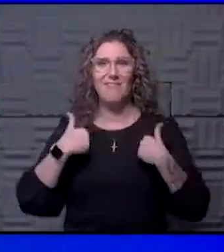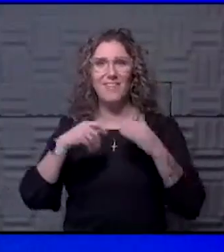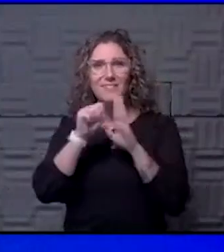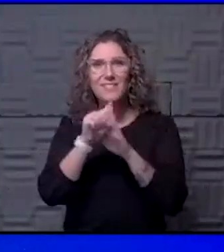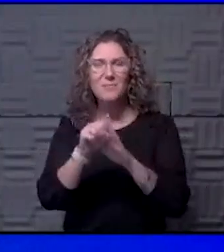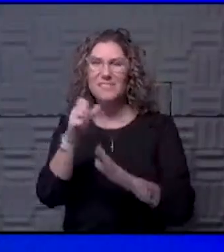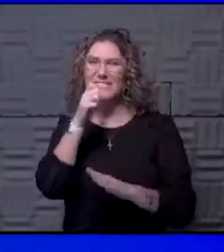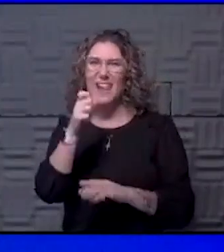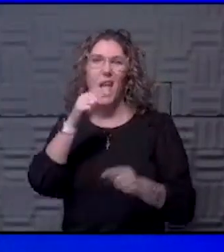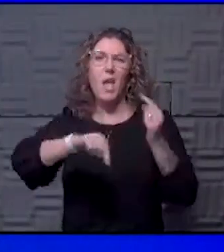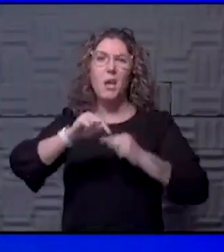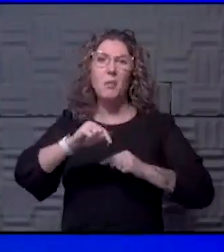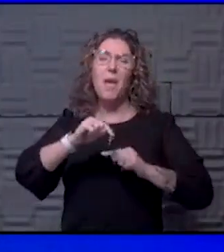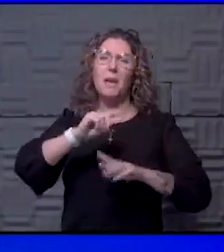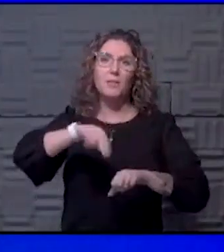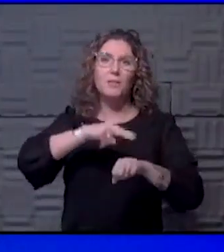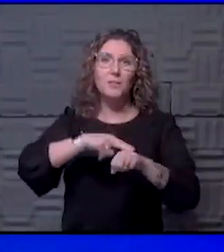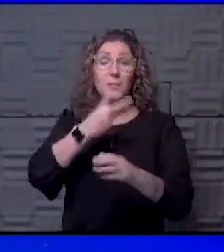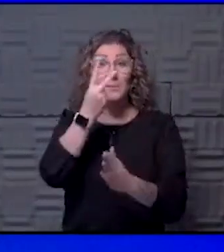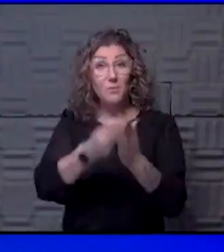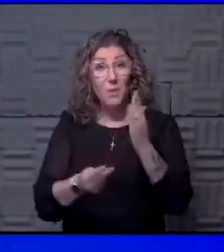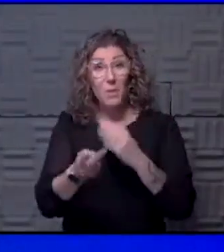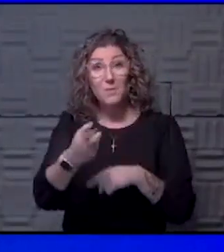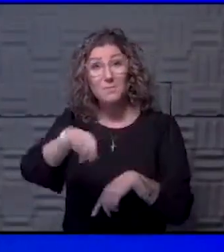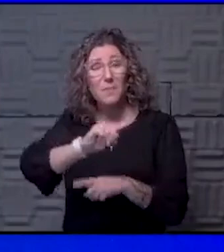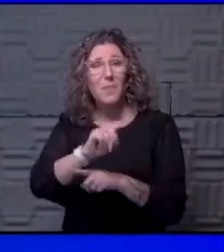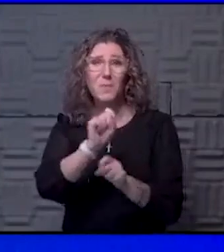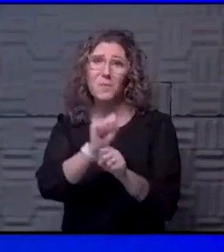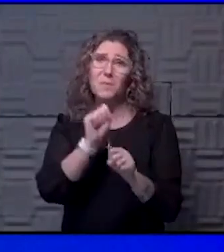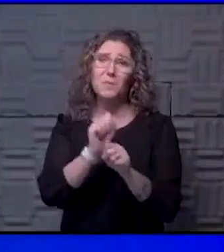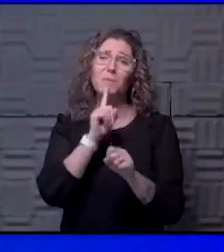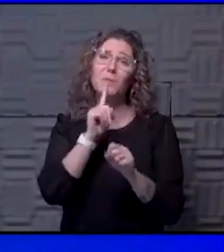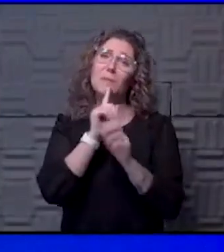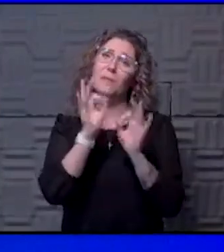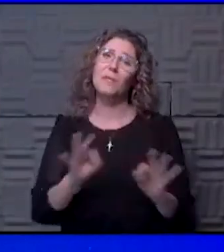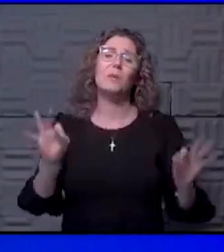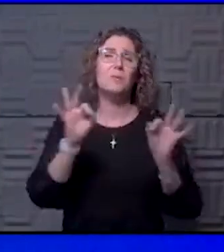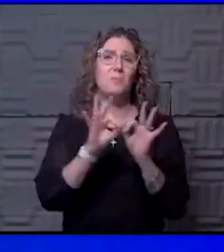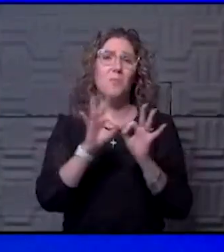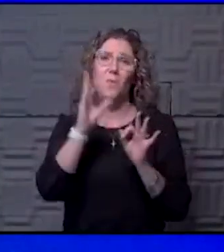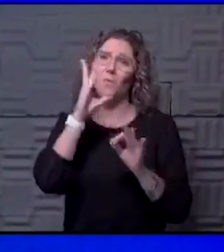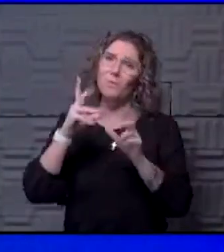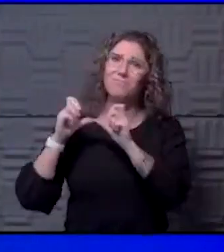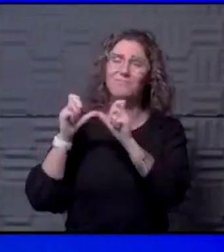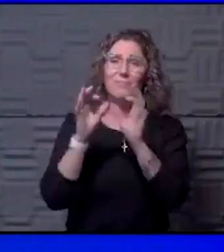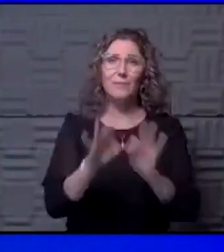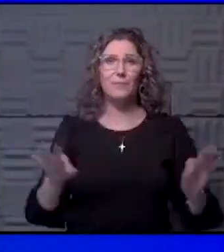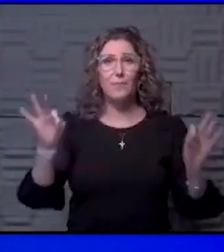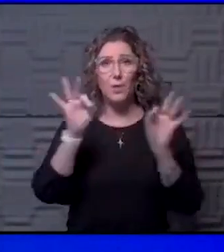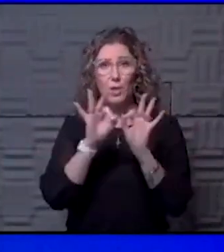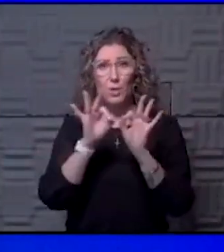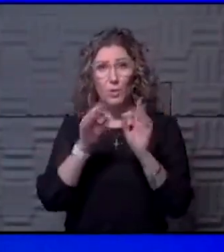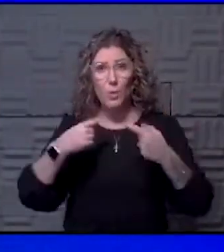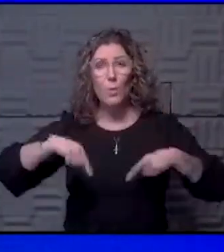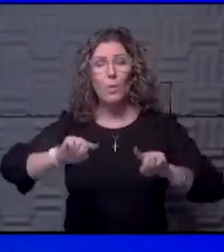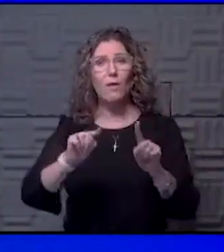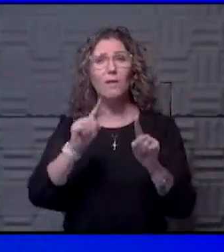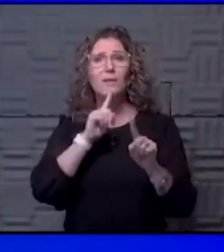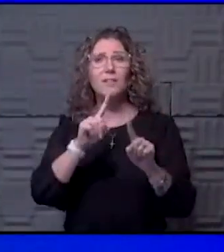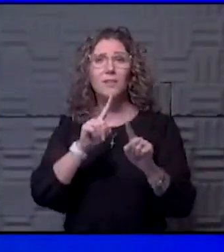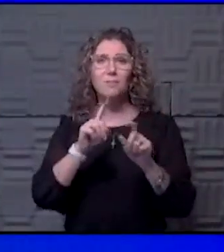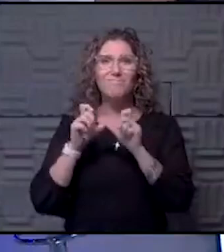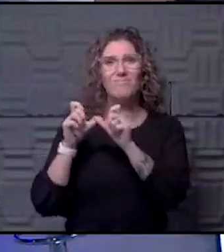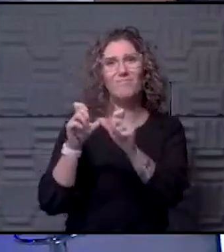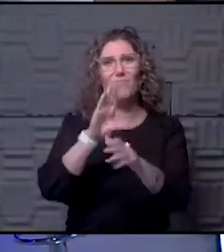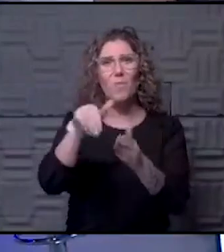to your baseline. So both of these frontline workers are vitally important and will continue to be vitally important as we continue to move through this